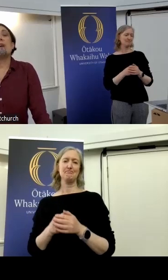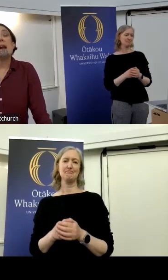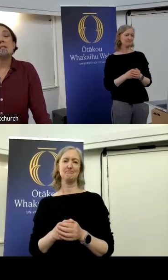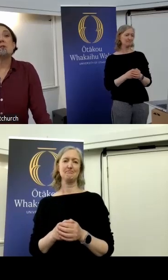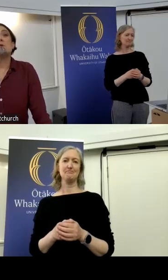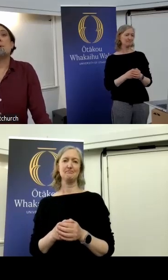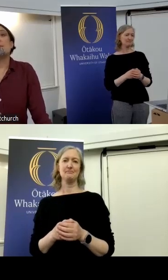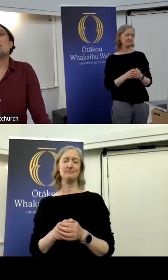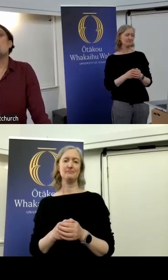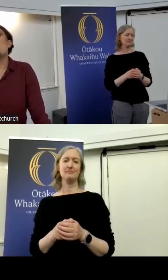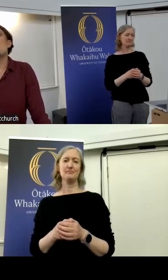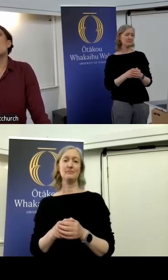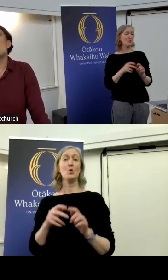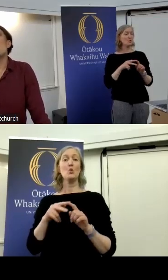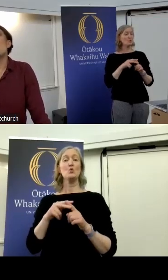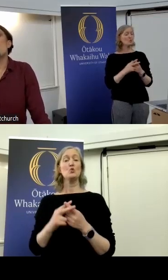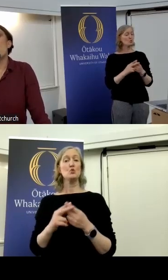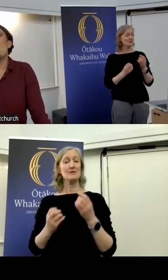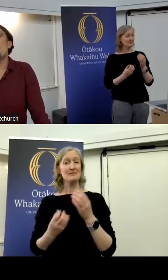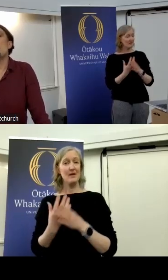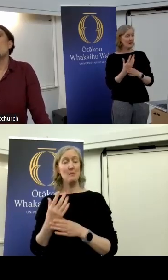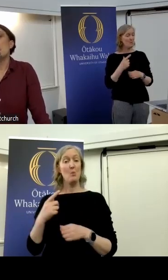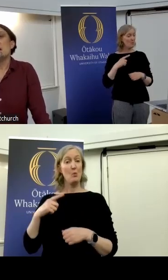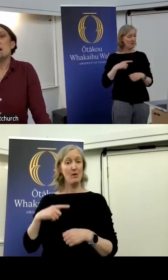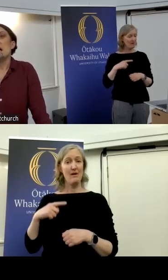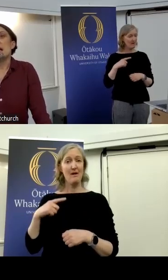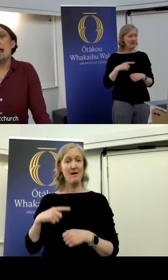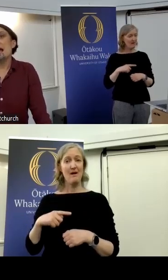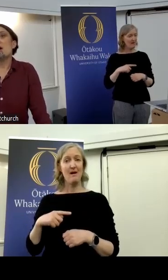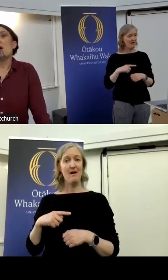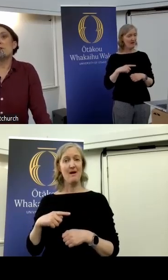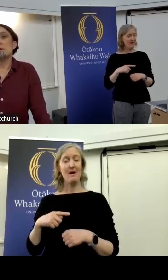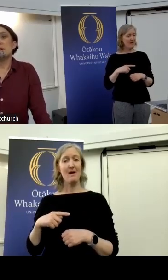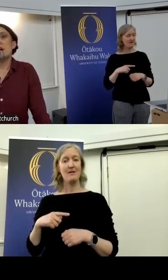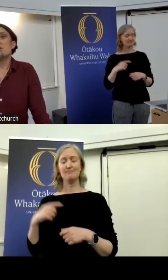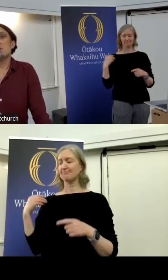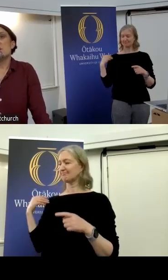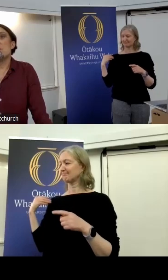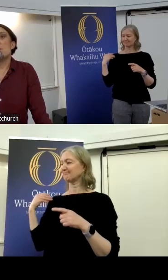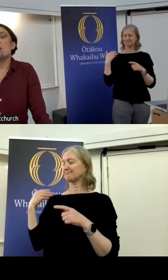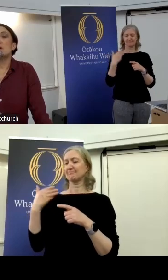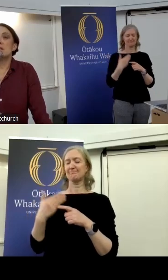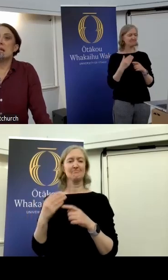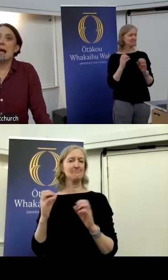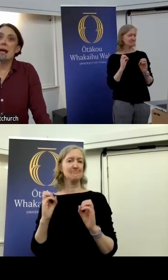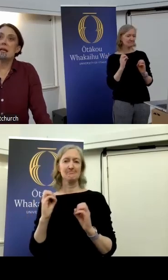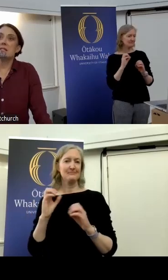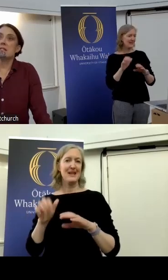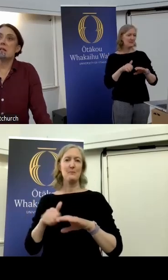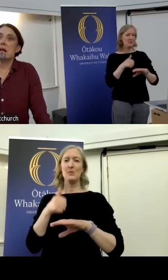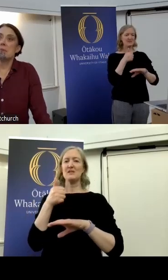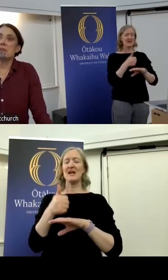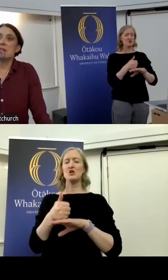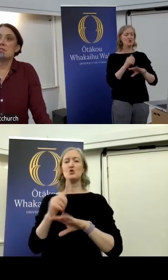We've developed these tools because we want to move from lack of implementation or